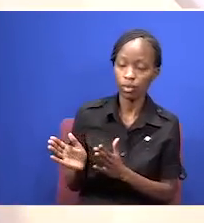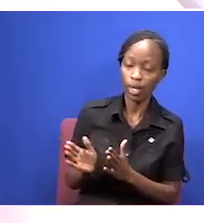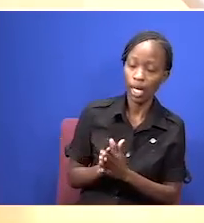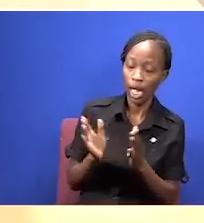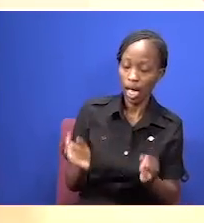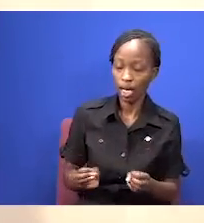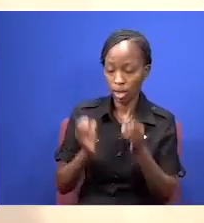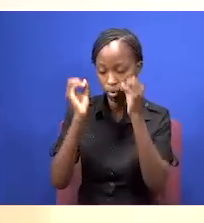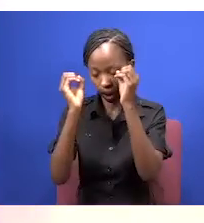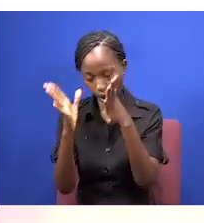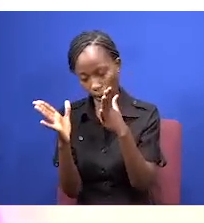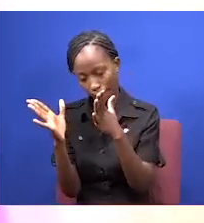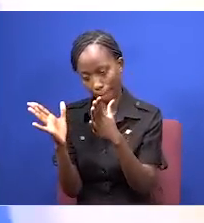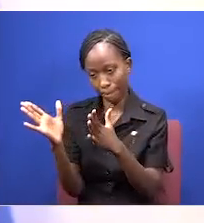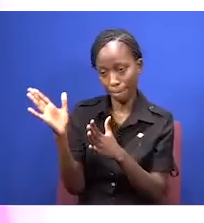hallelujah